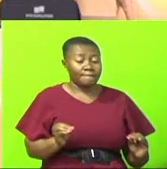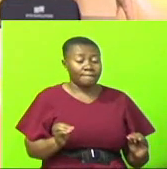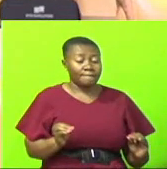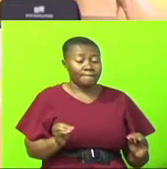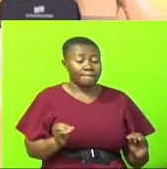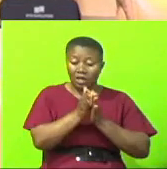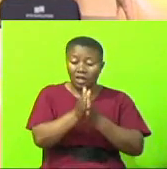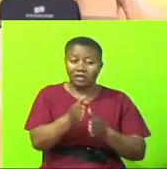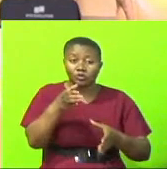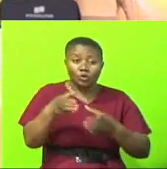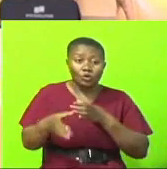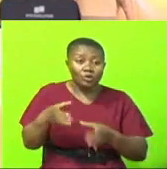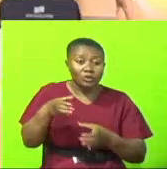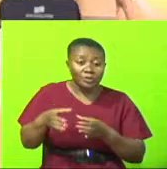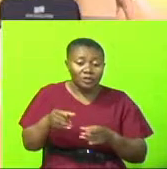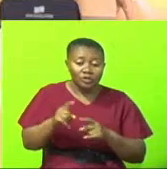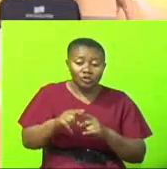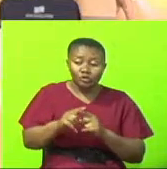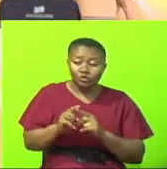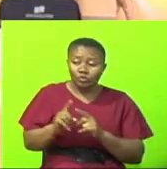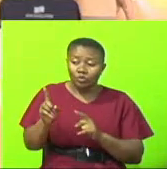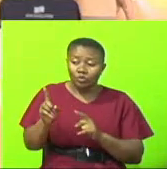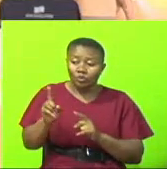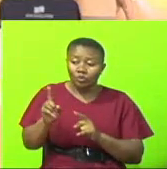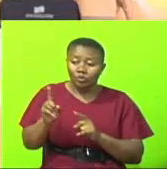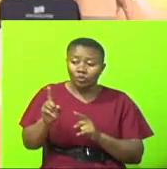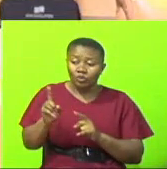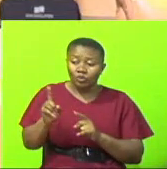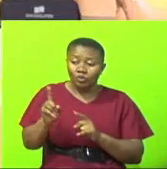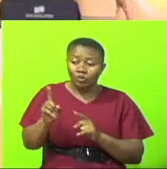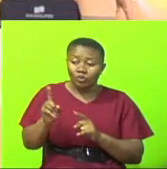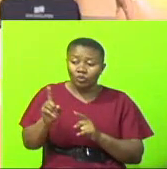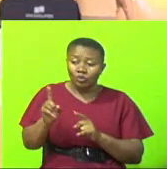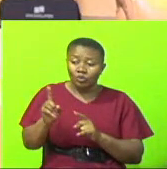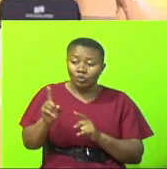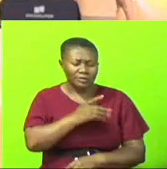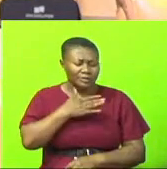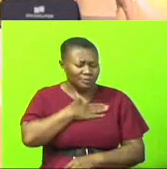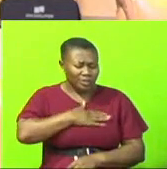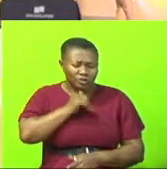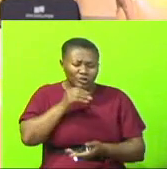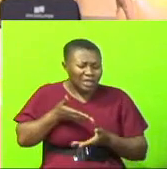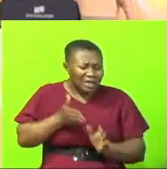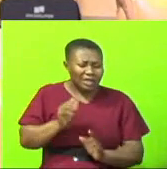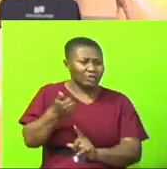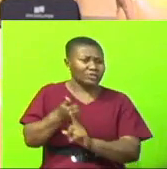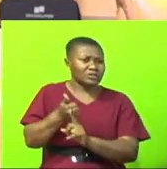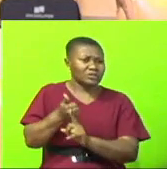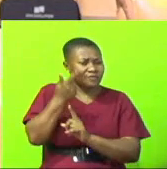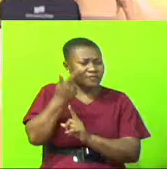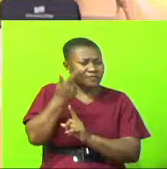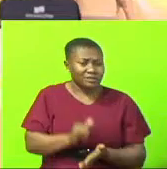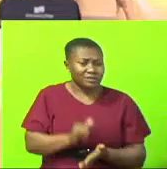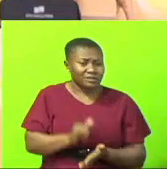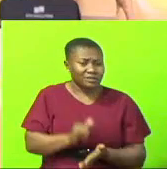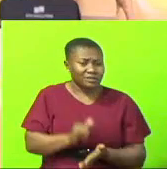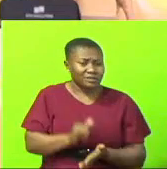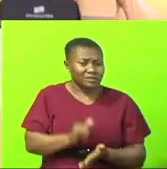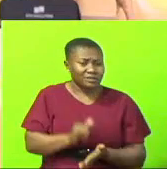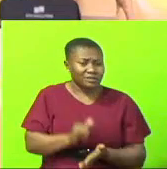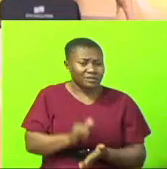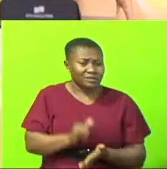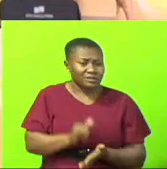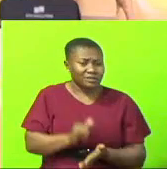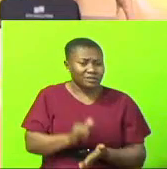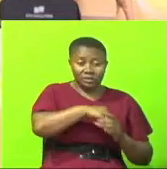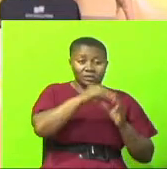basically gag Parliament. Mr. Speaker, do not allow yourself to be gagged. Mr. Speaker, the members of this House